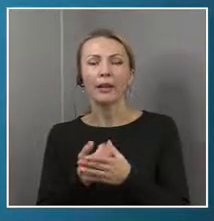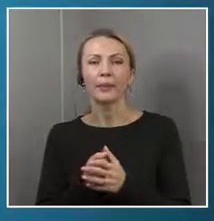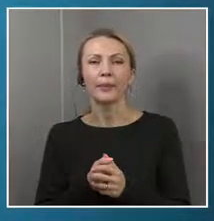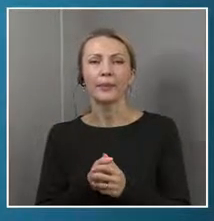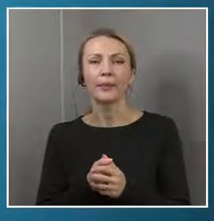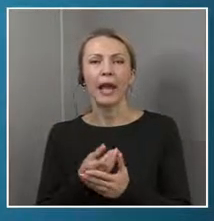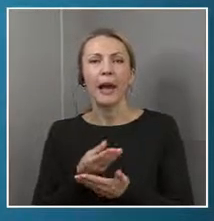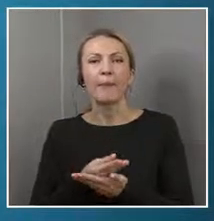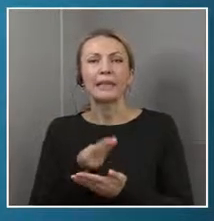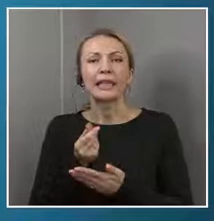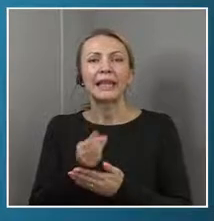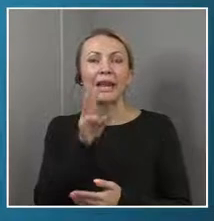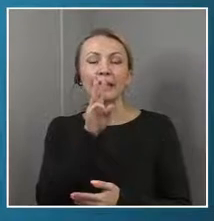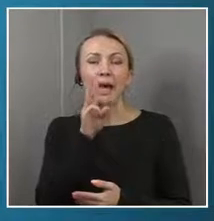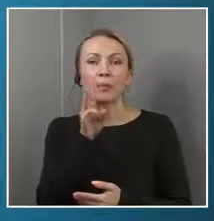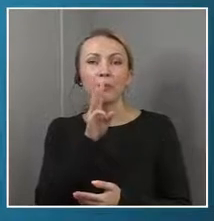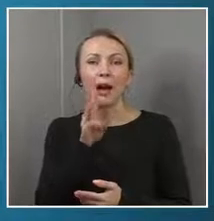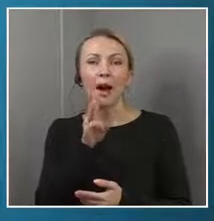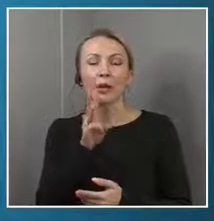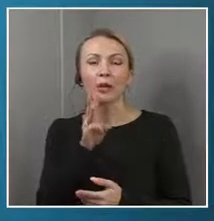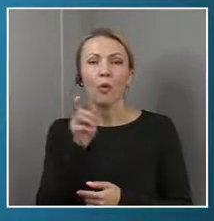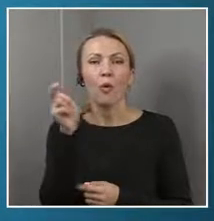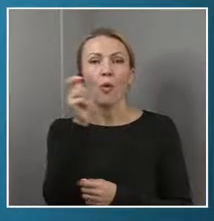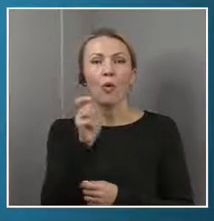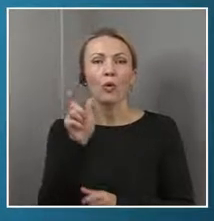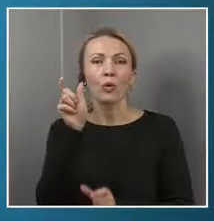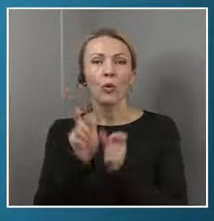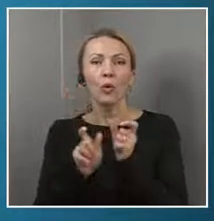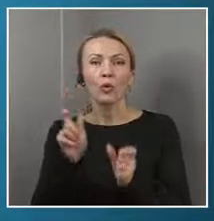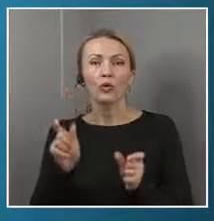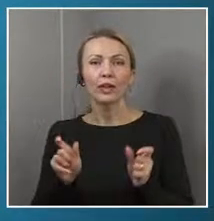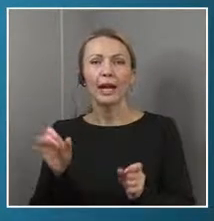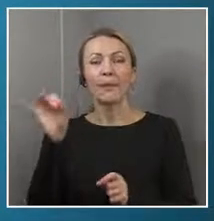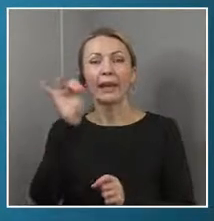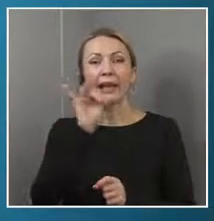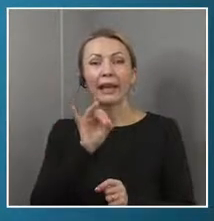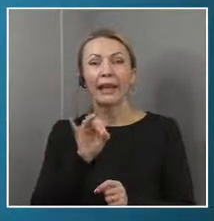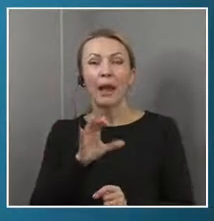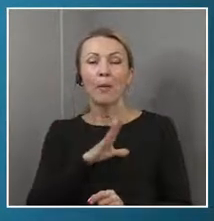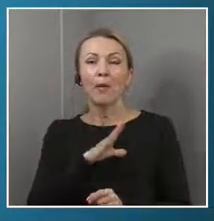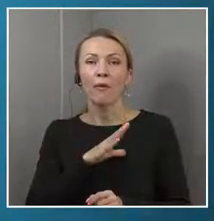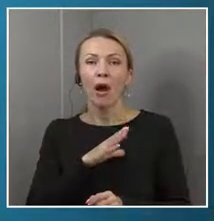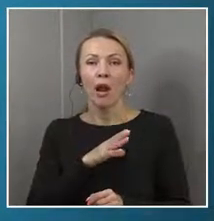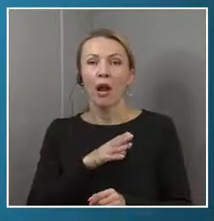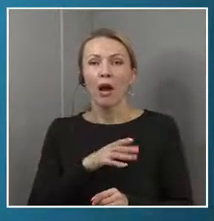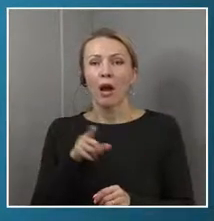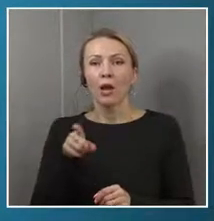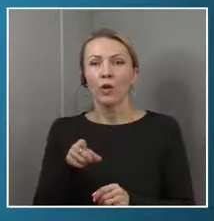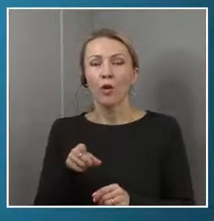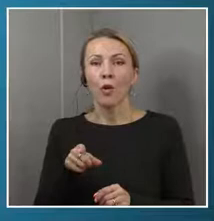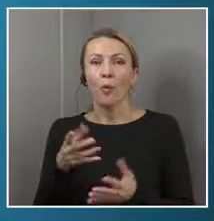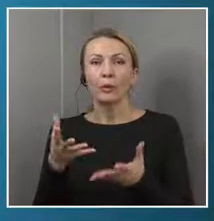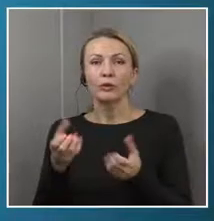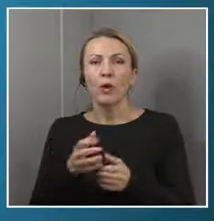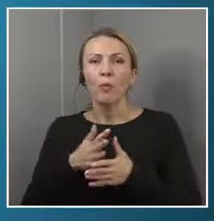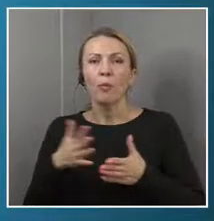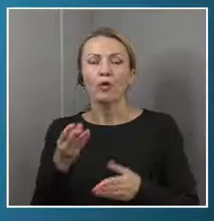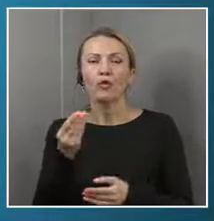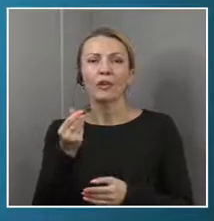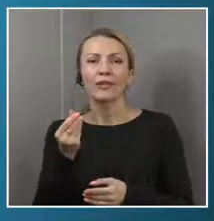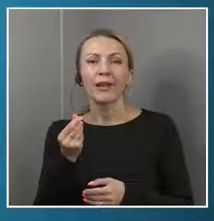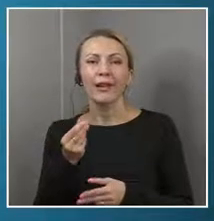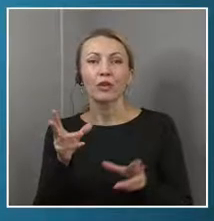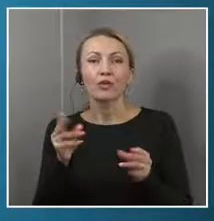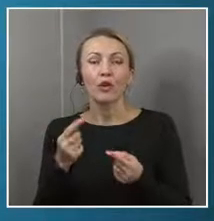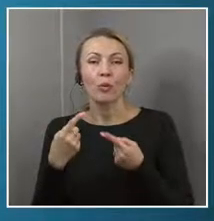higher than most of the rest of the court, and yet he was not required to work exclusively for the Duke. Indeed, he